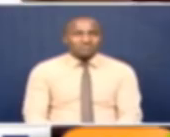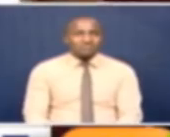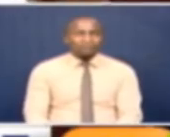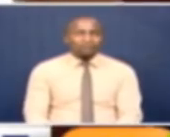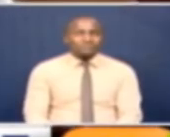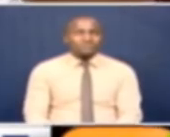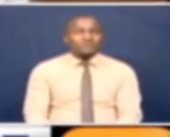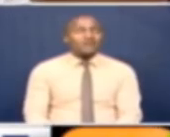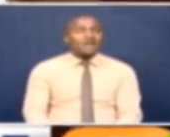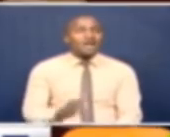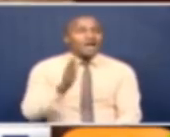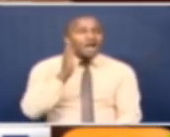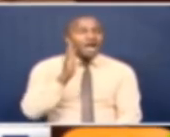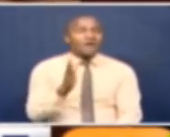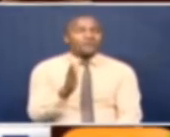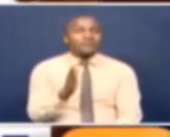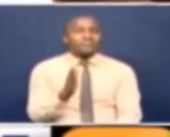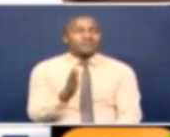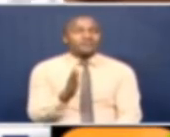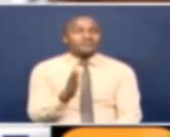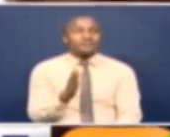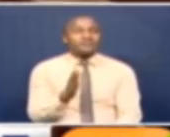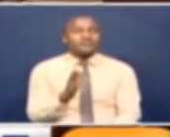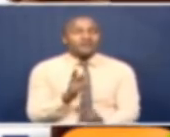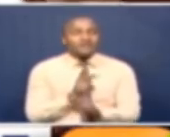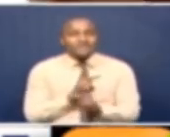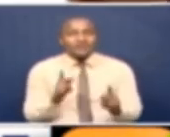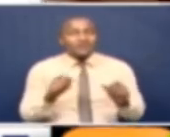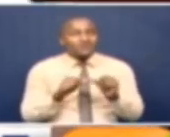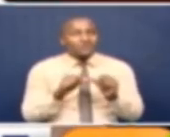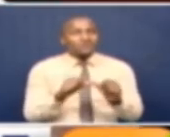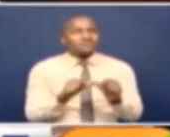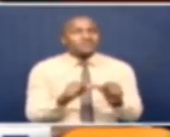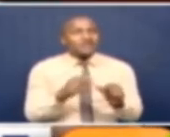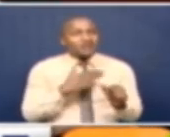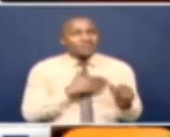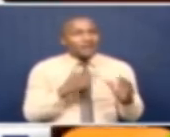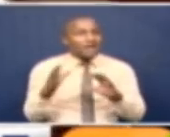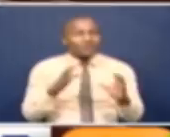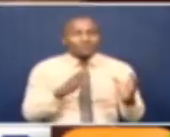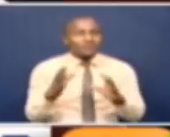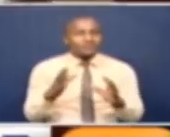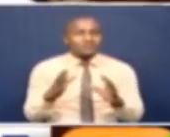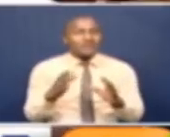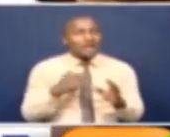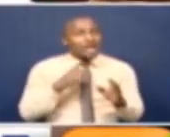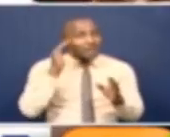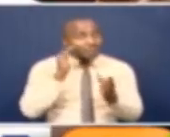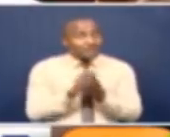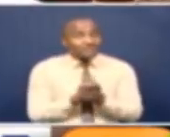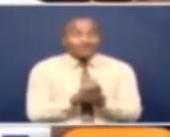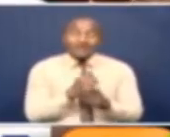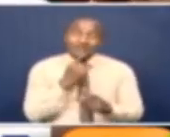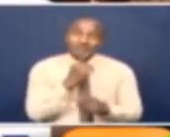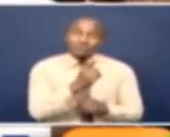I will be very consistent in my argument. I believe, and I told you this,